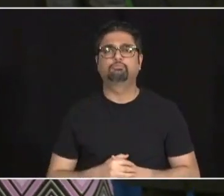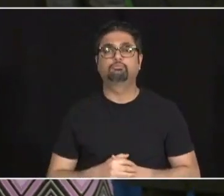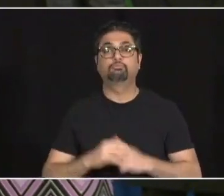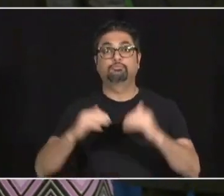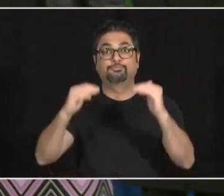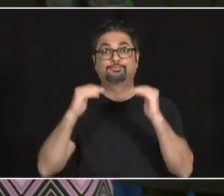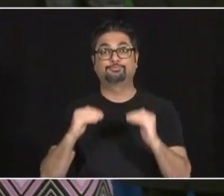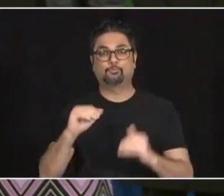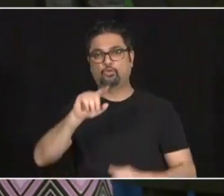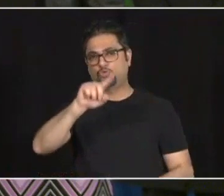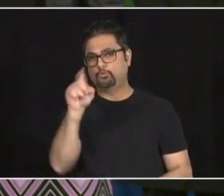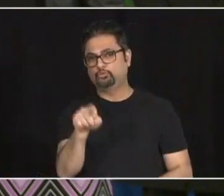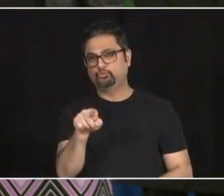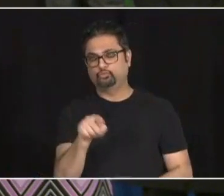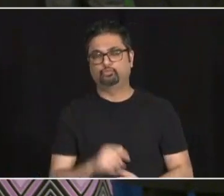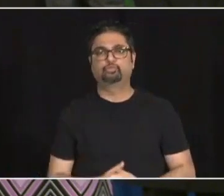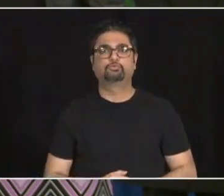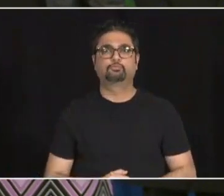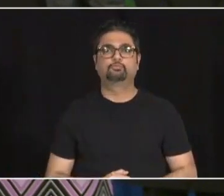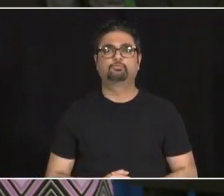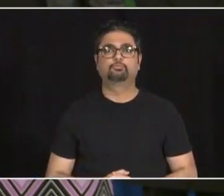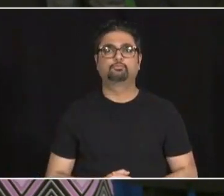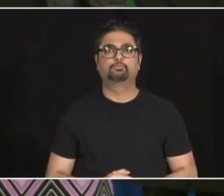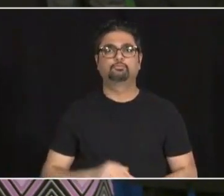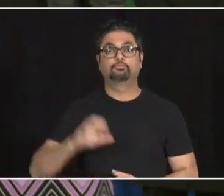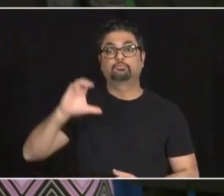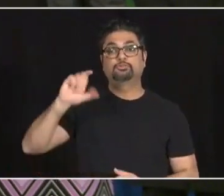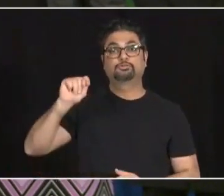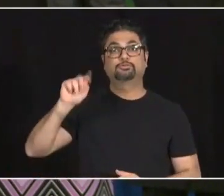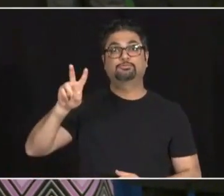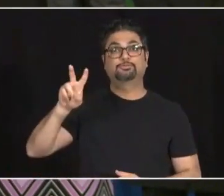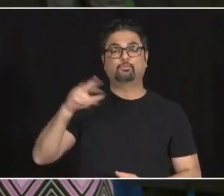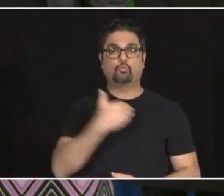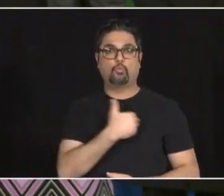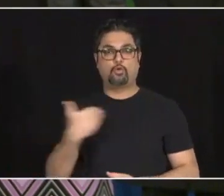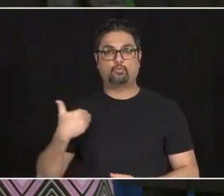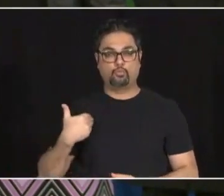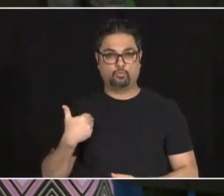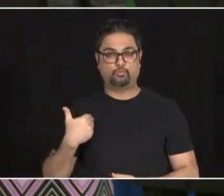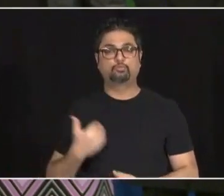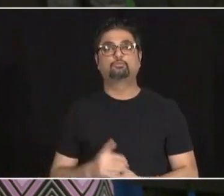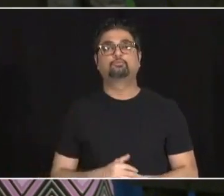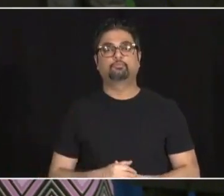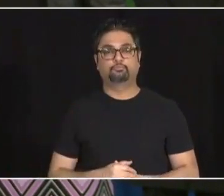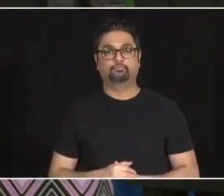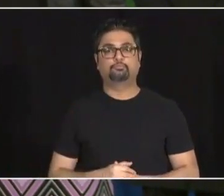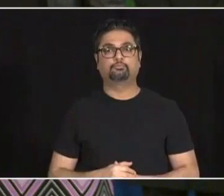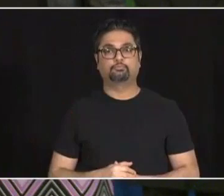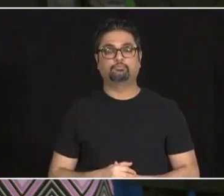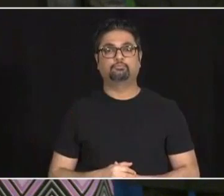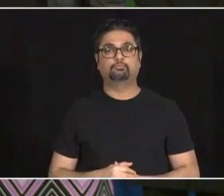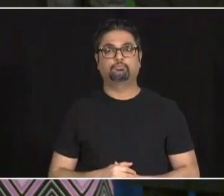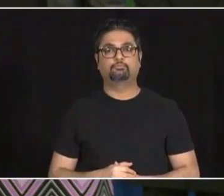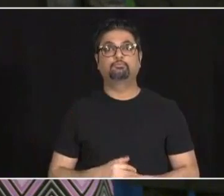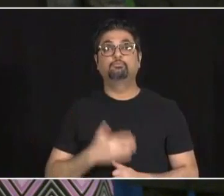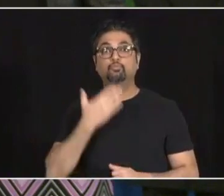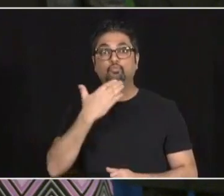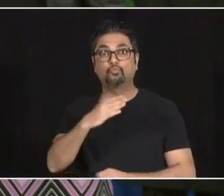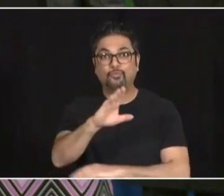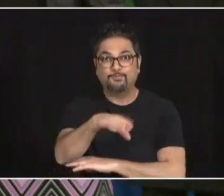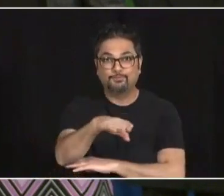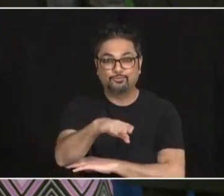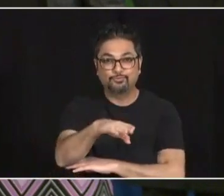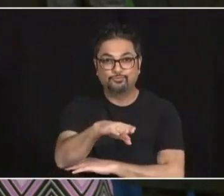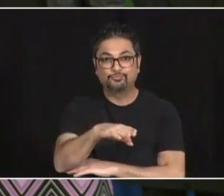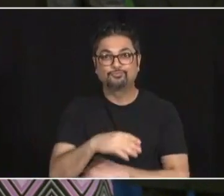question comes from Nick Dixon from CTV Toronto. Please go ahead. Oh, hi, good afternoon, Premier. Thanks for taking my question. Thank you. And this may follow up on